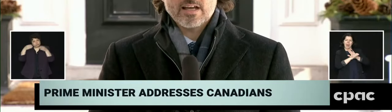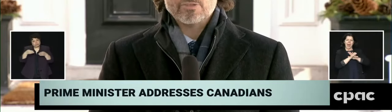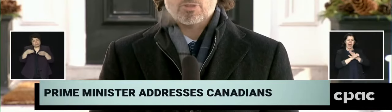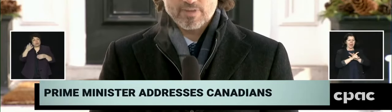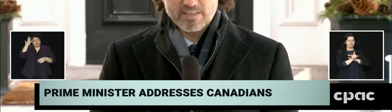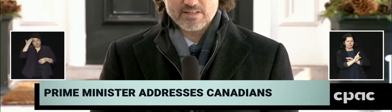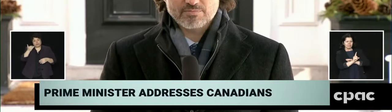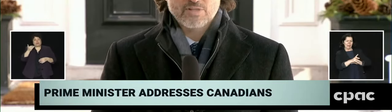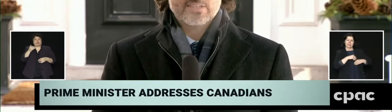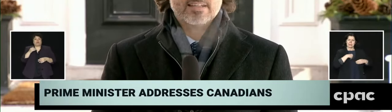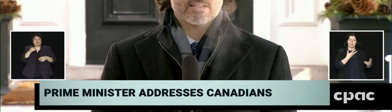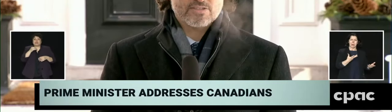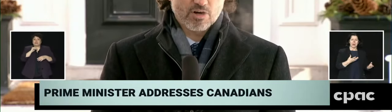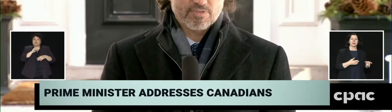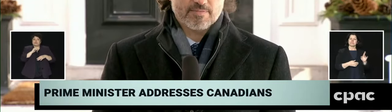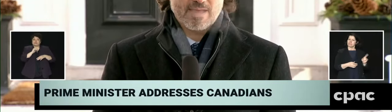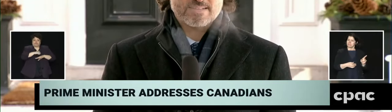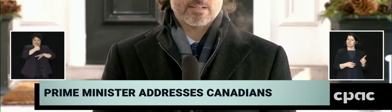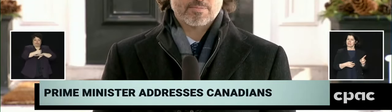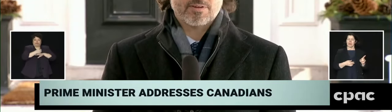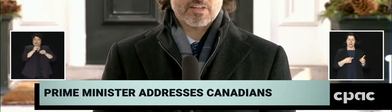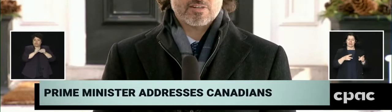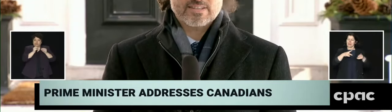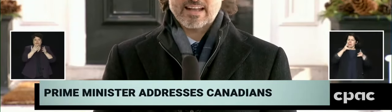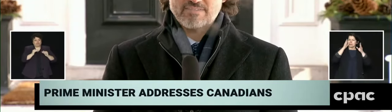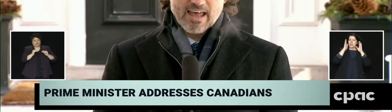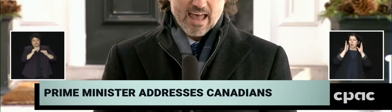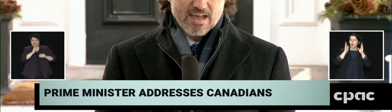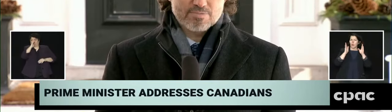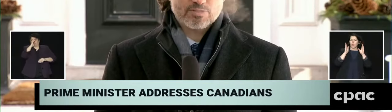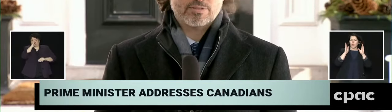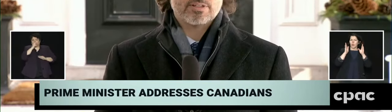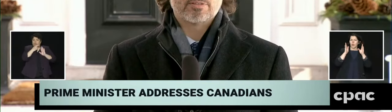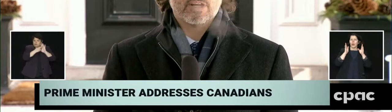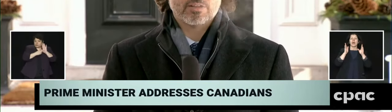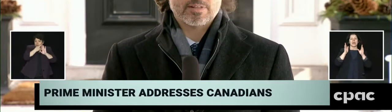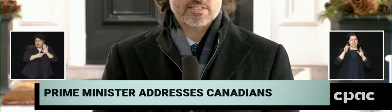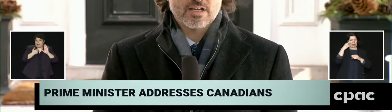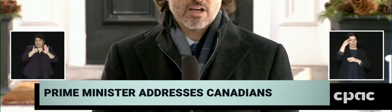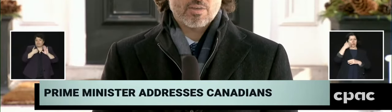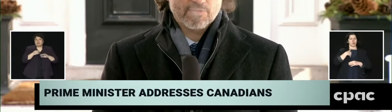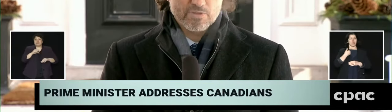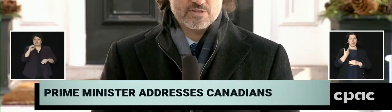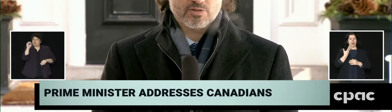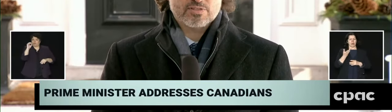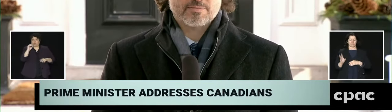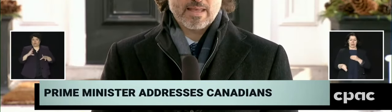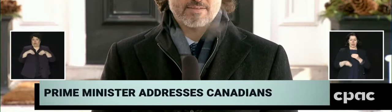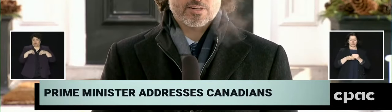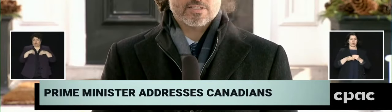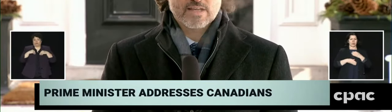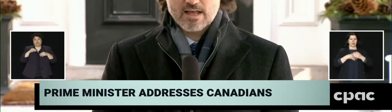in strengthened processes over the past number of years and have absolutely no tolerance for these